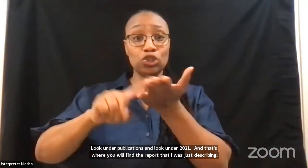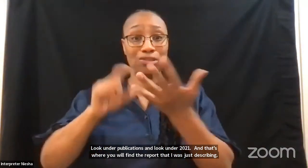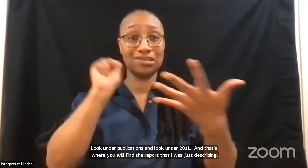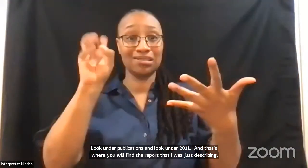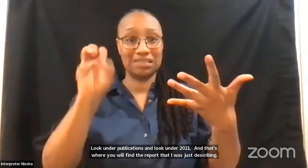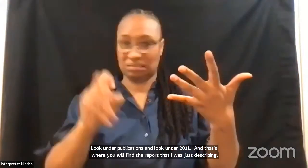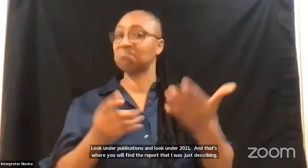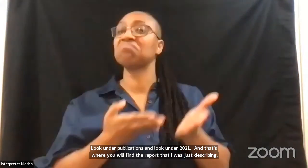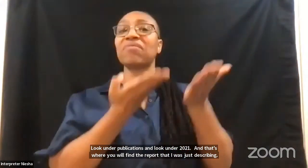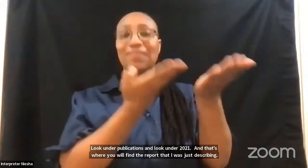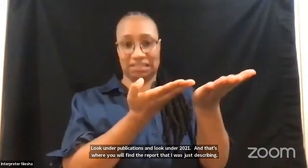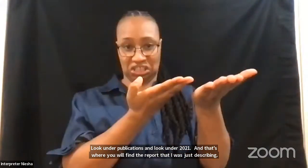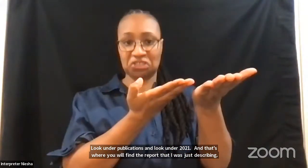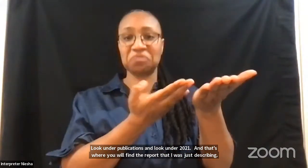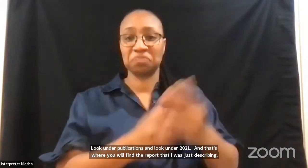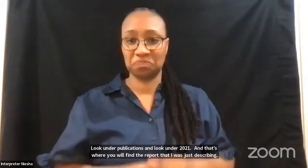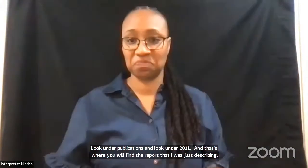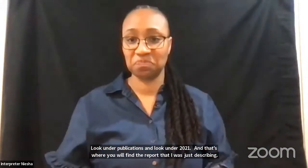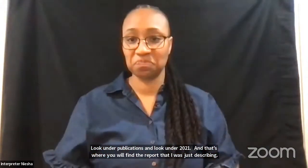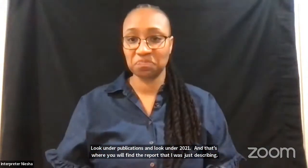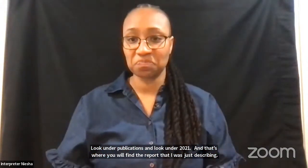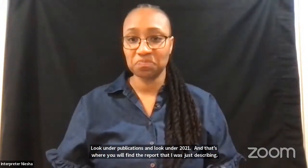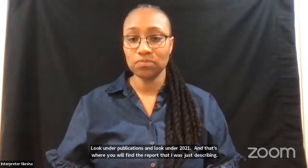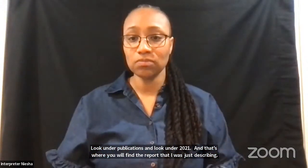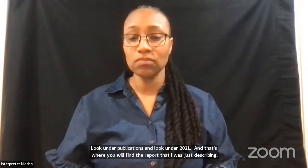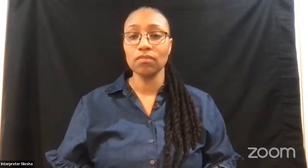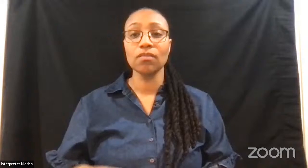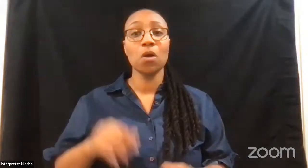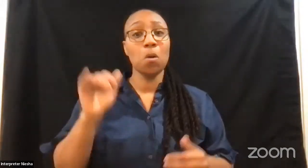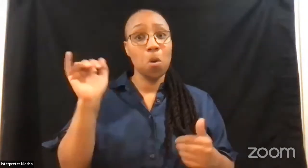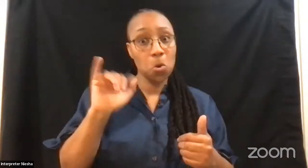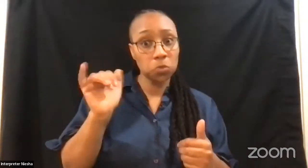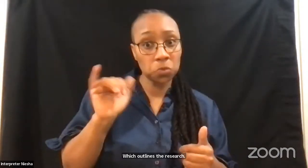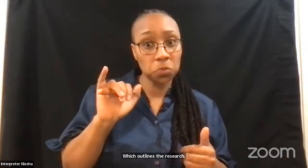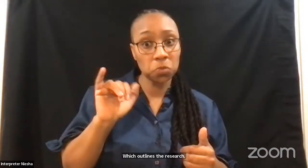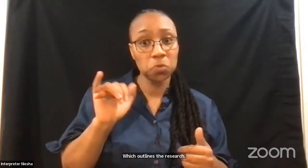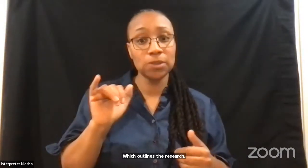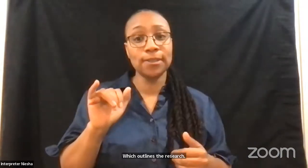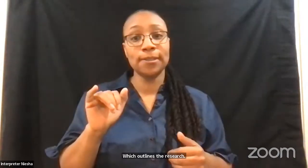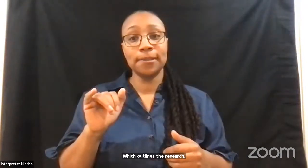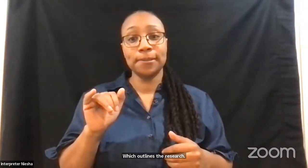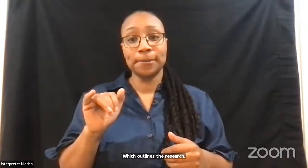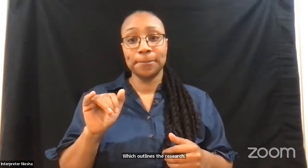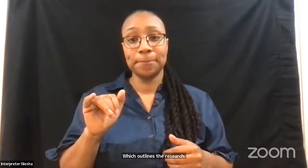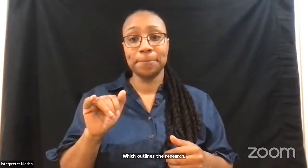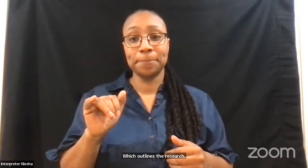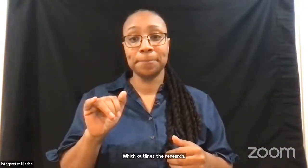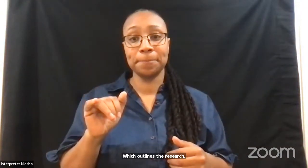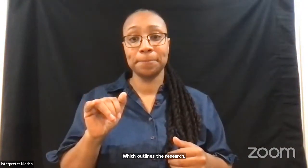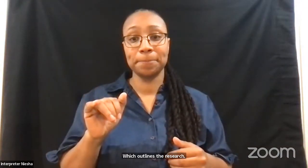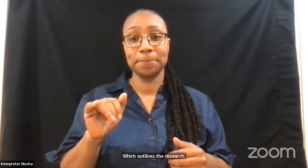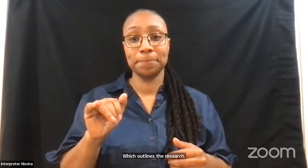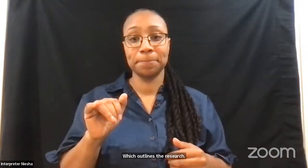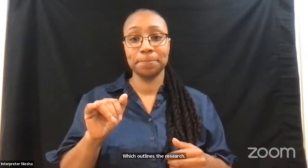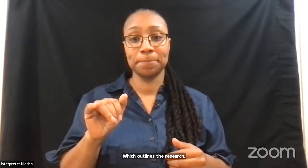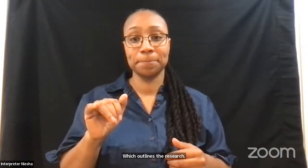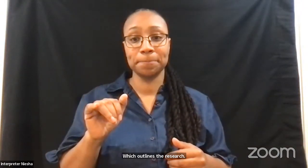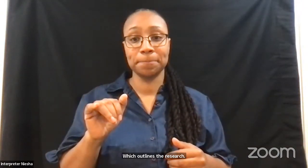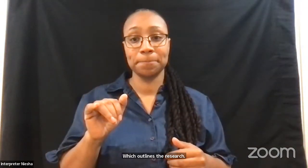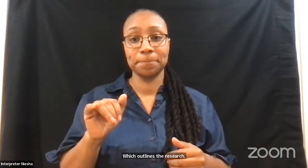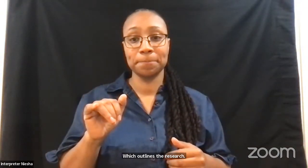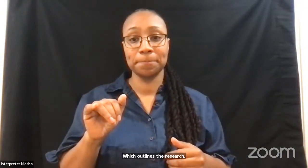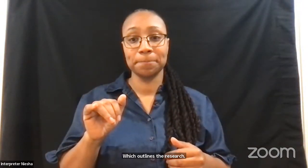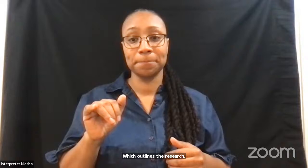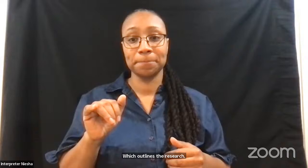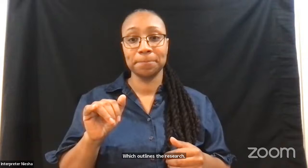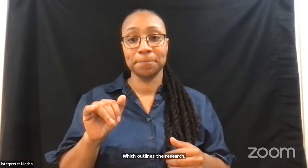I would also suggest, let me see, I'm trying to start my video, sorry. I would also suggest that you look at the